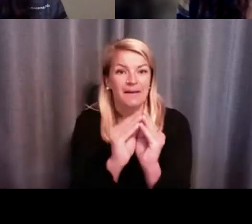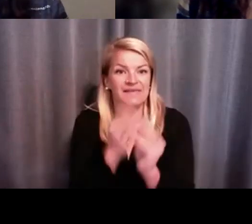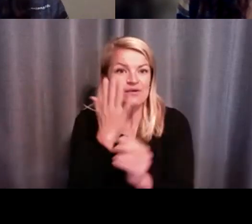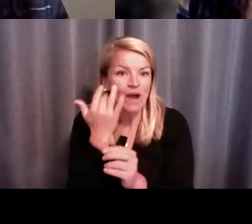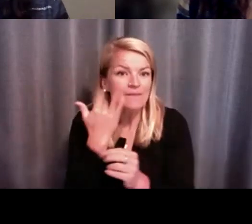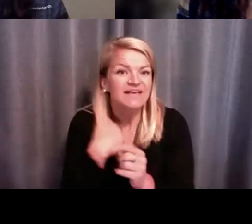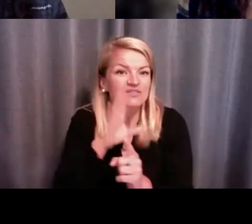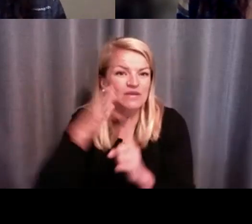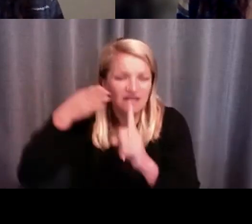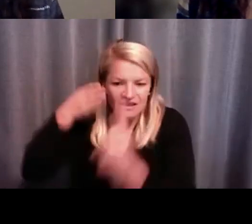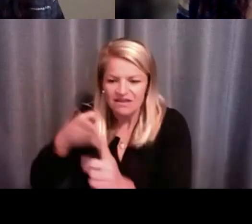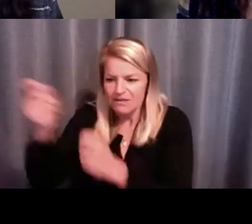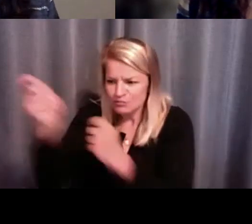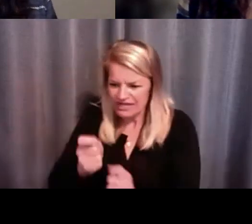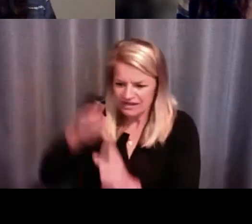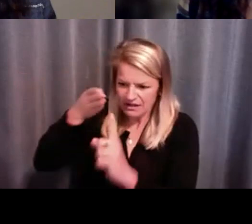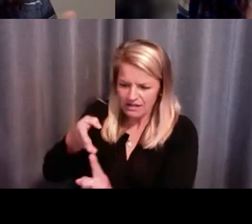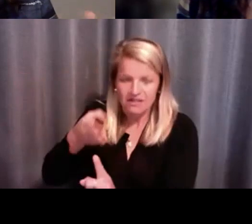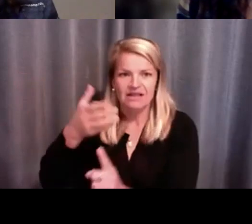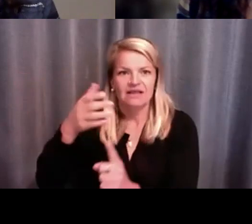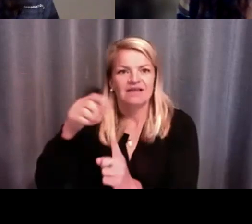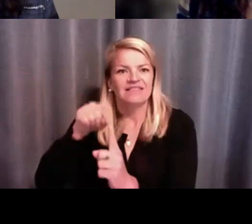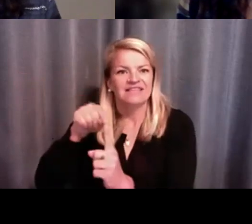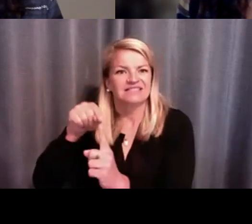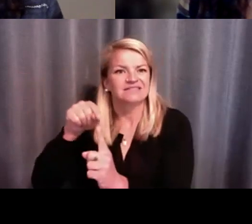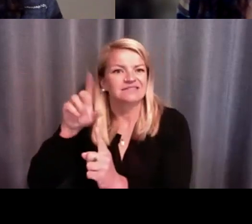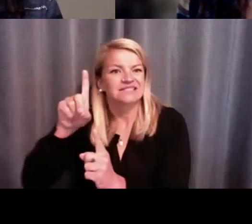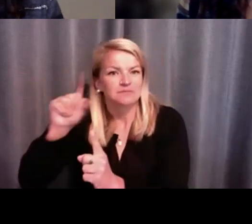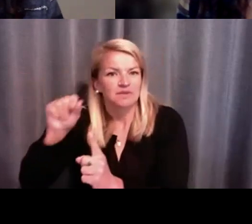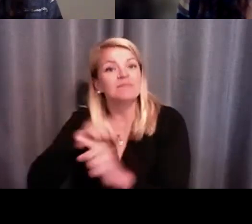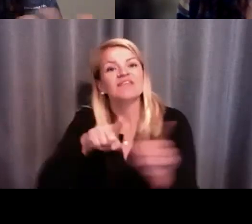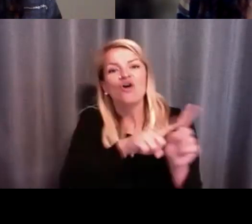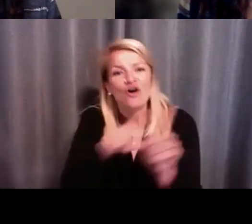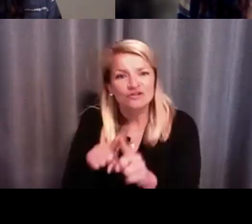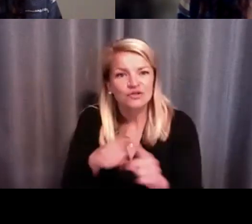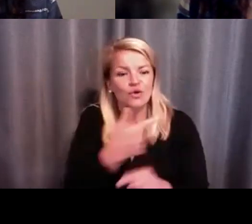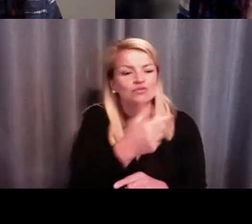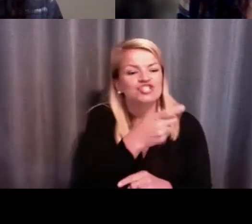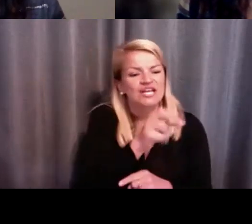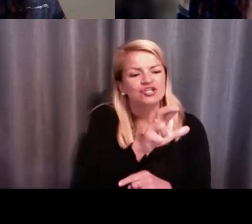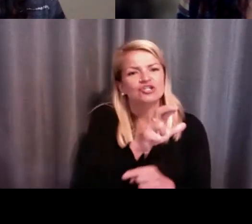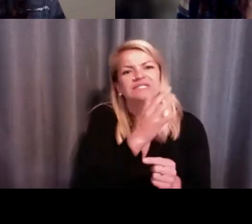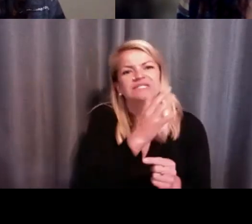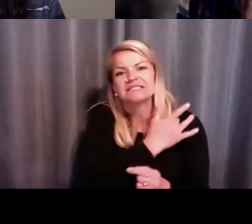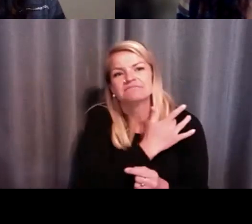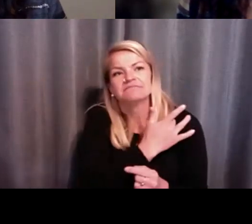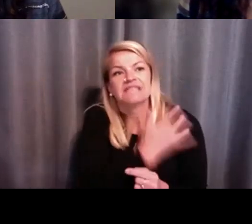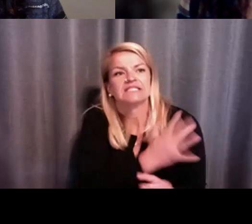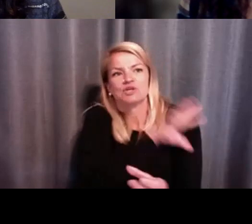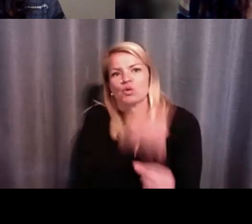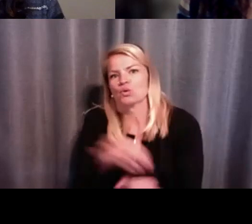on disability with also having this cross-cutting gender theme that I feel like your review has also highlighted so